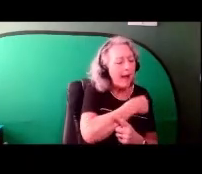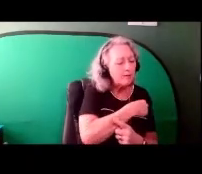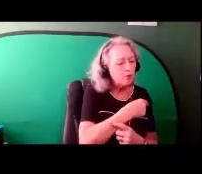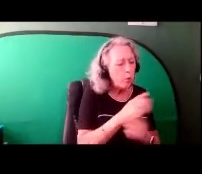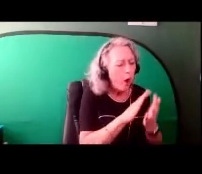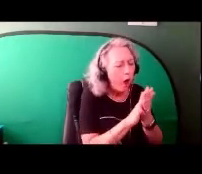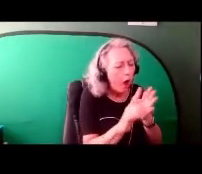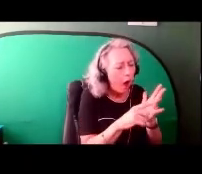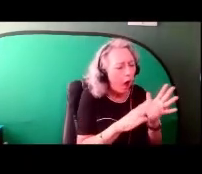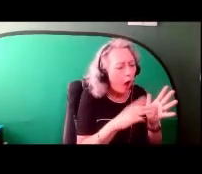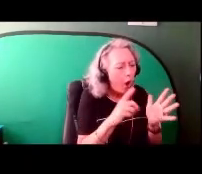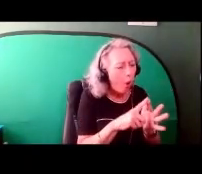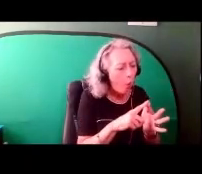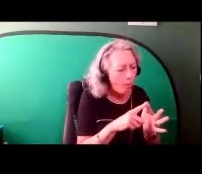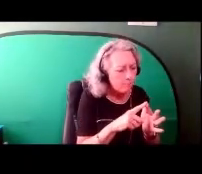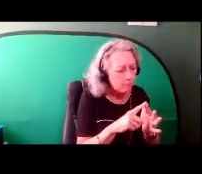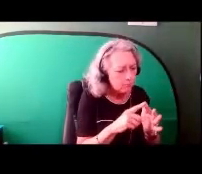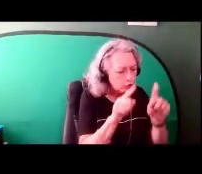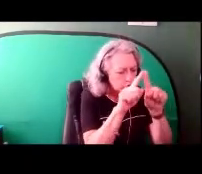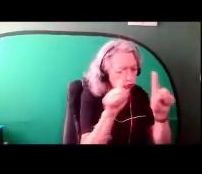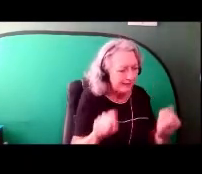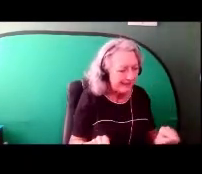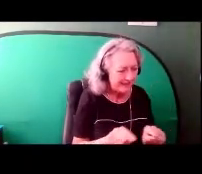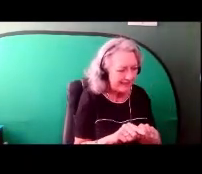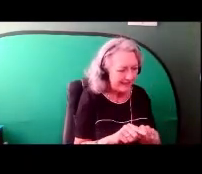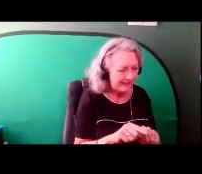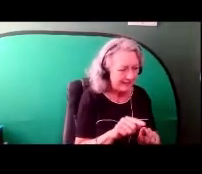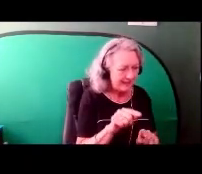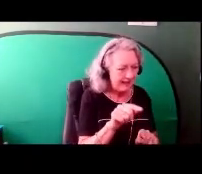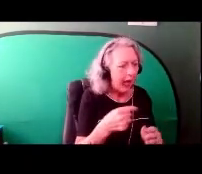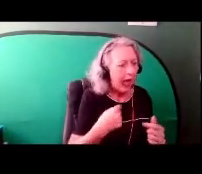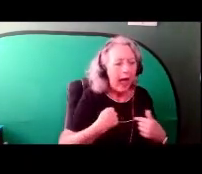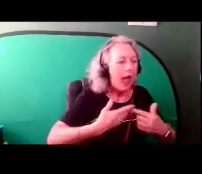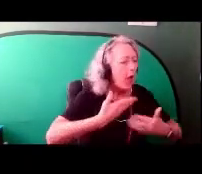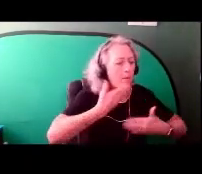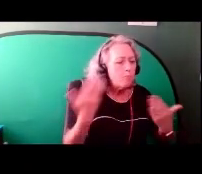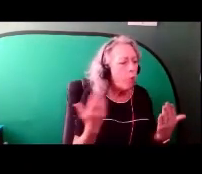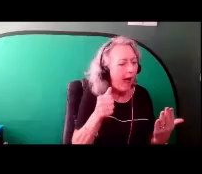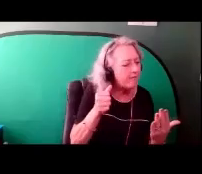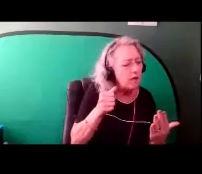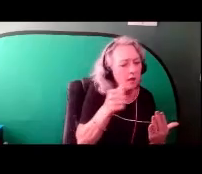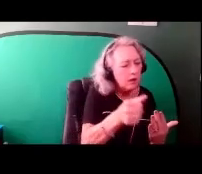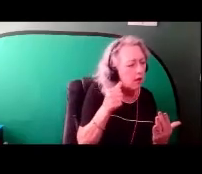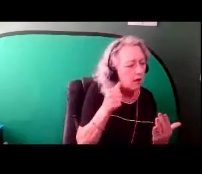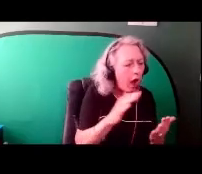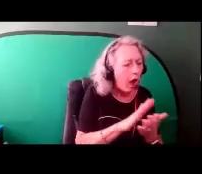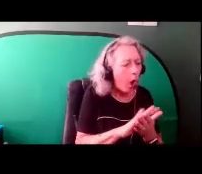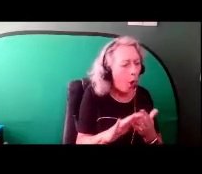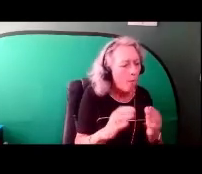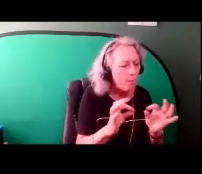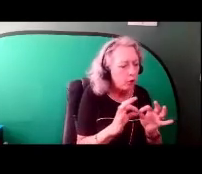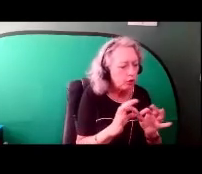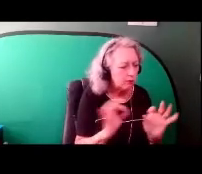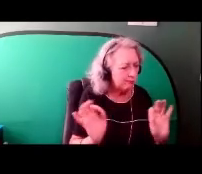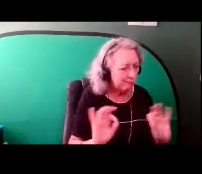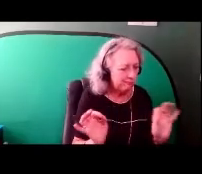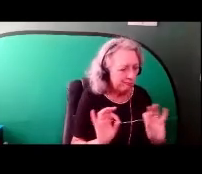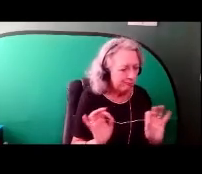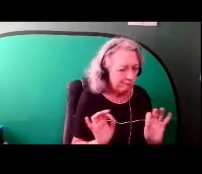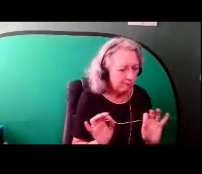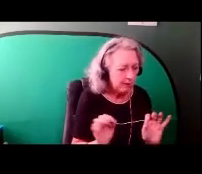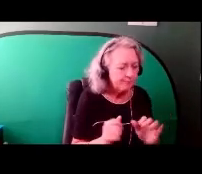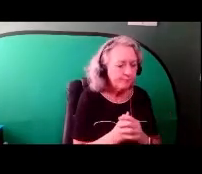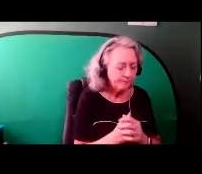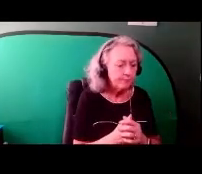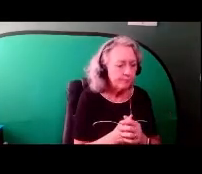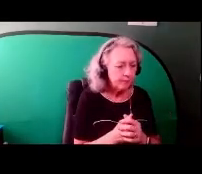The gesture for going to the home screen, I'm on a phone without a home button, and actually the gesture is not dissimilar to the gesture that you would use with VoiceOver turned off.